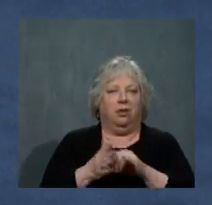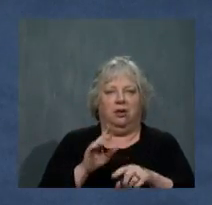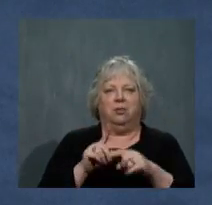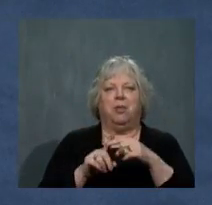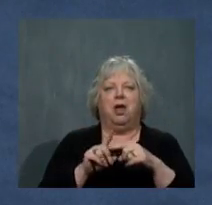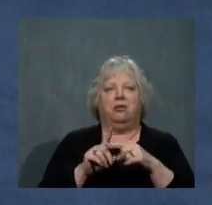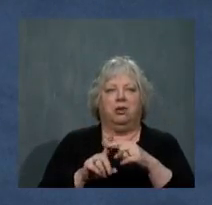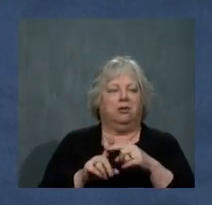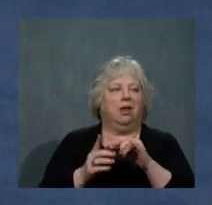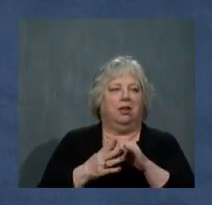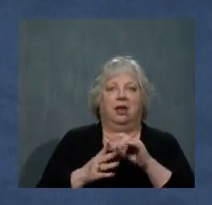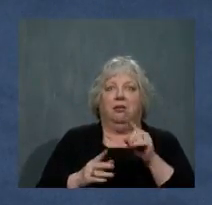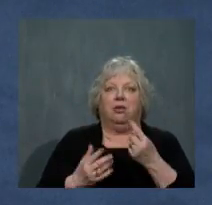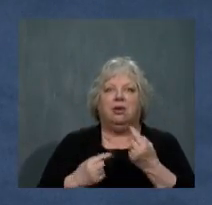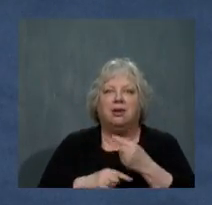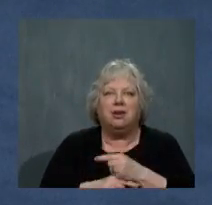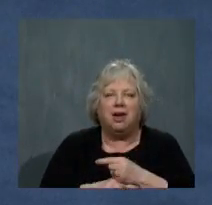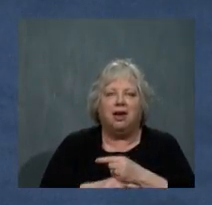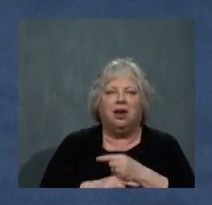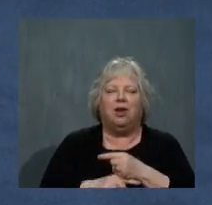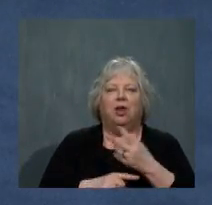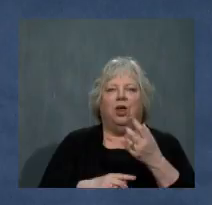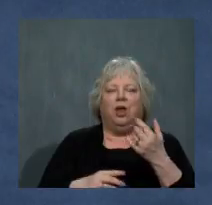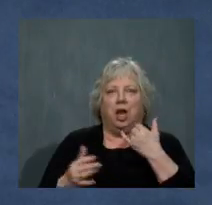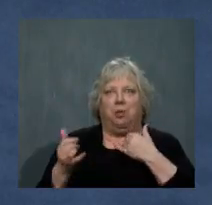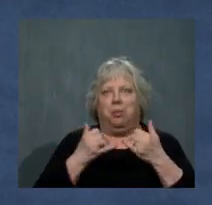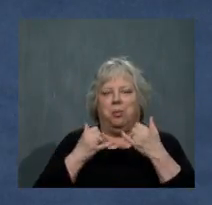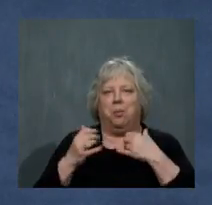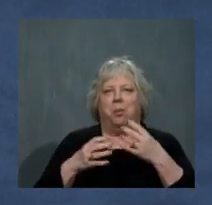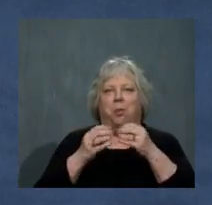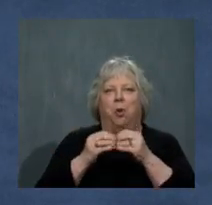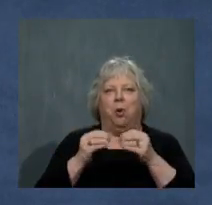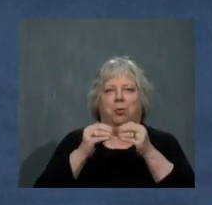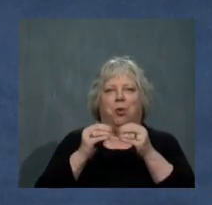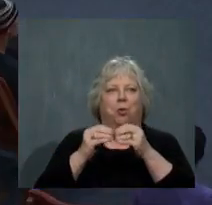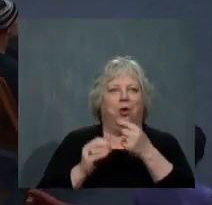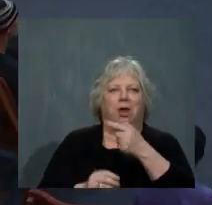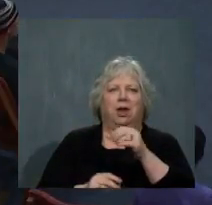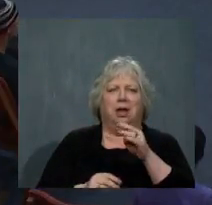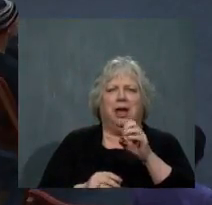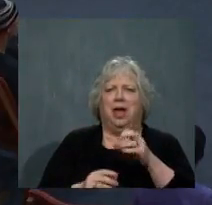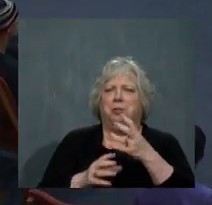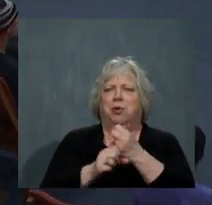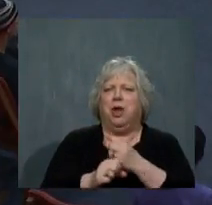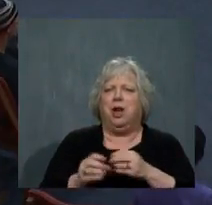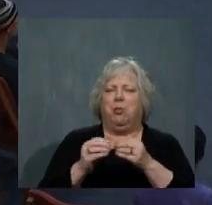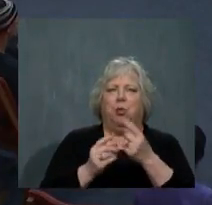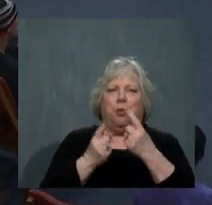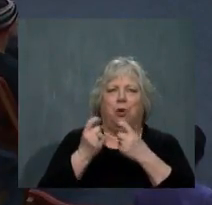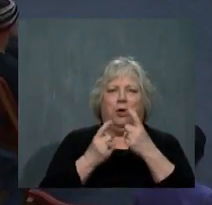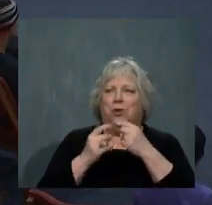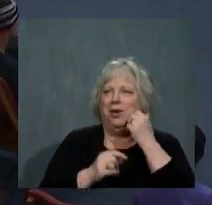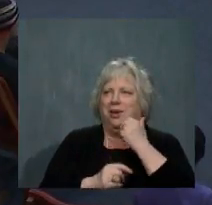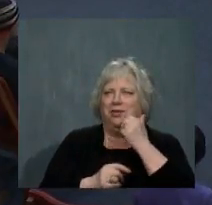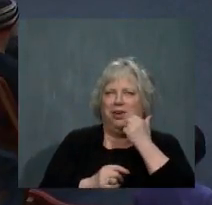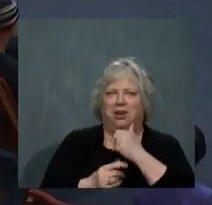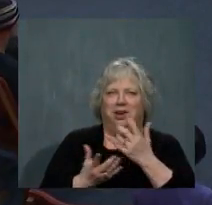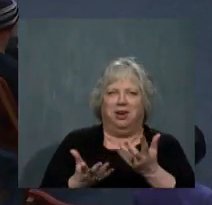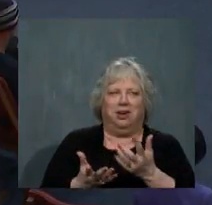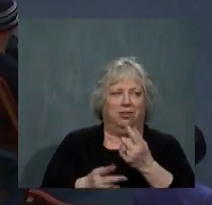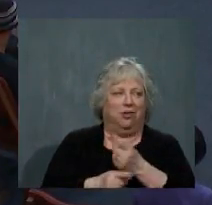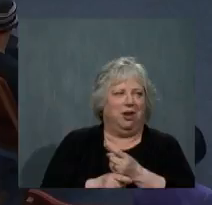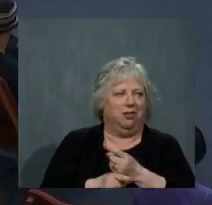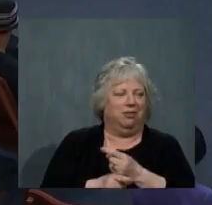positive. And that's just today. I mean, we're Right. getting more and more. I think, Gabe, you could probably tell you that you're getting more and more inquiries every day.